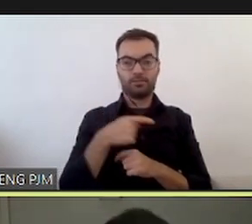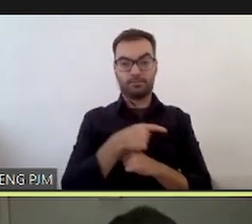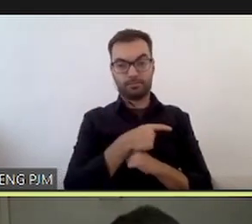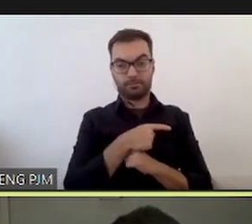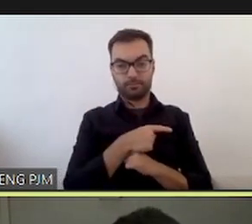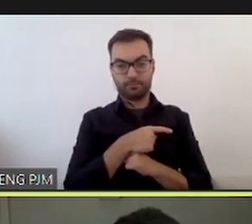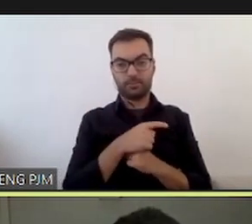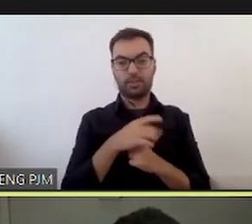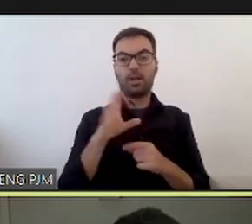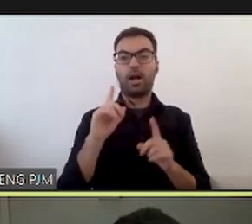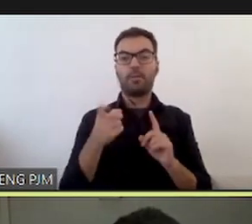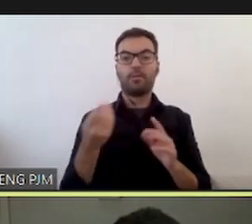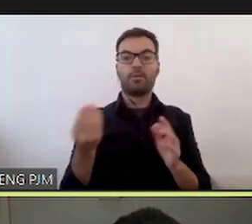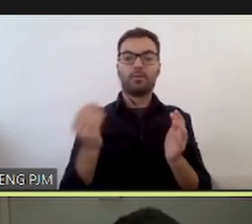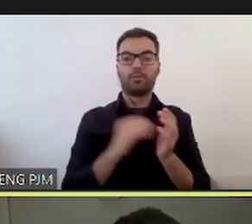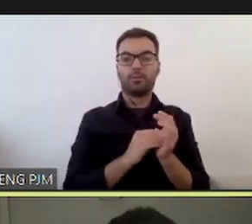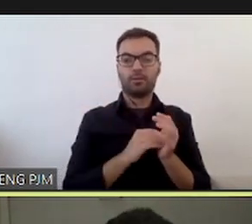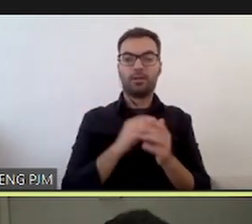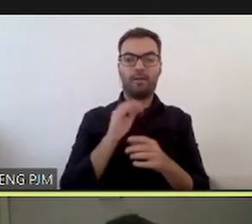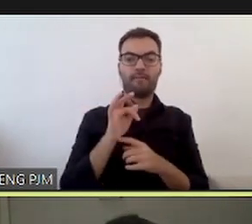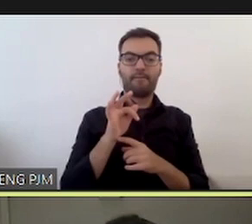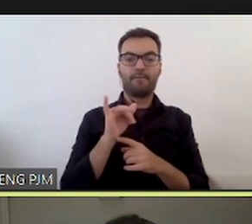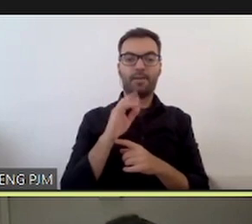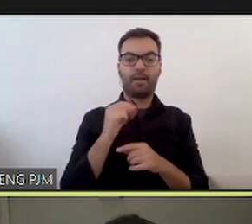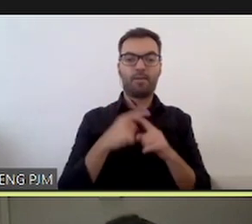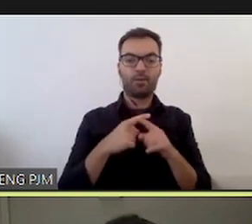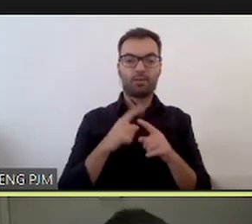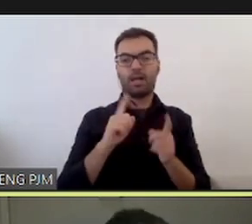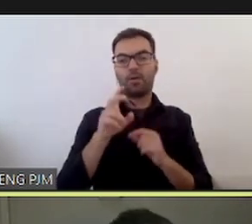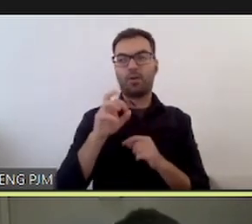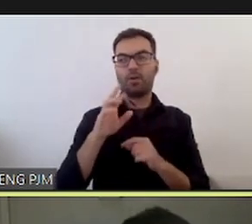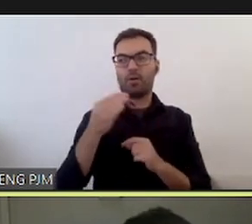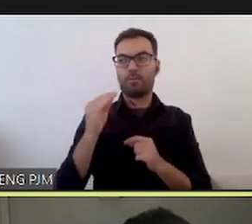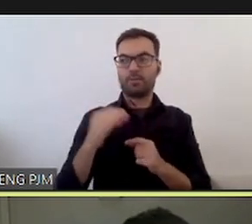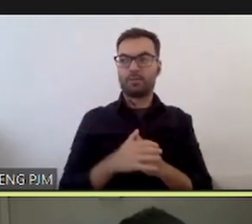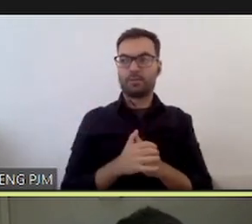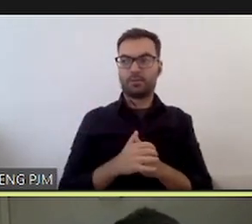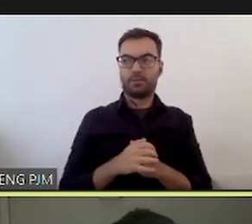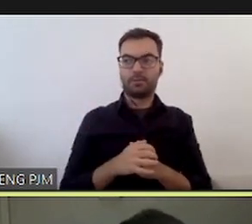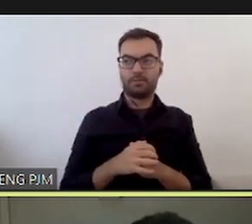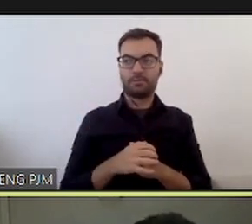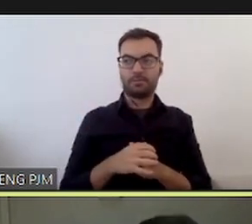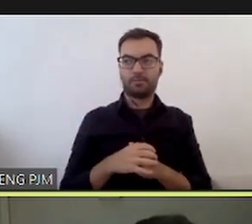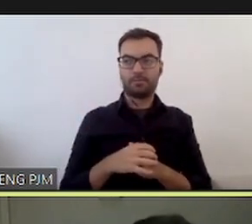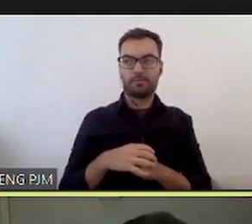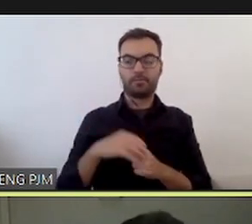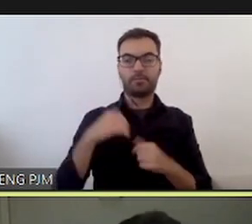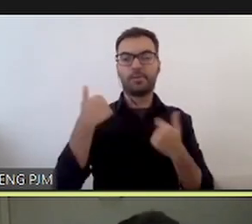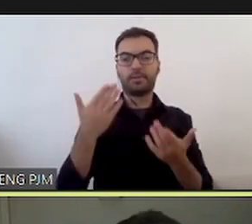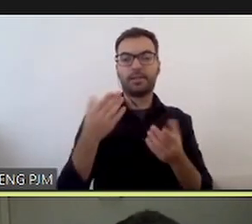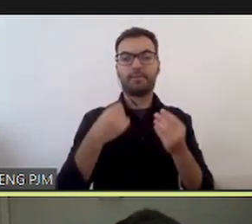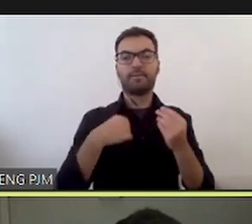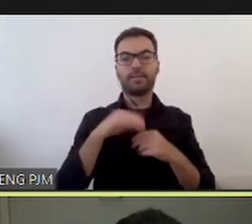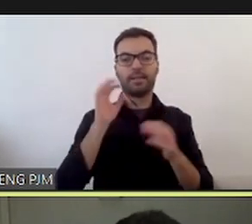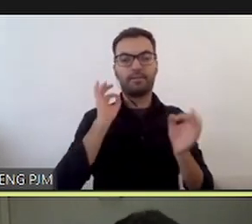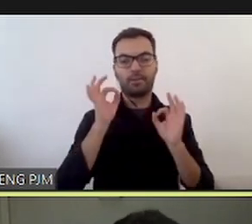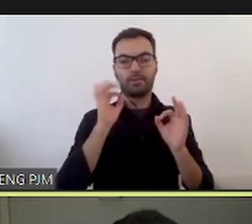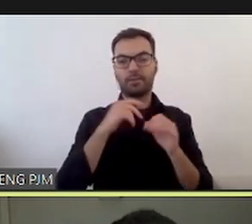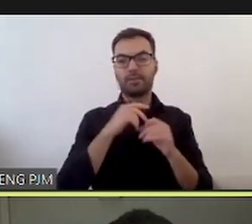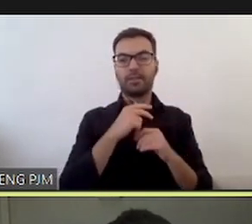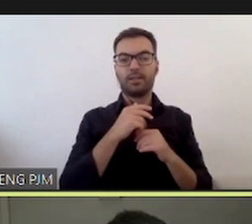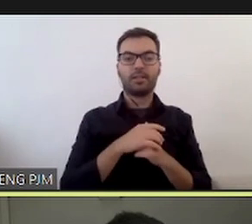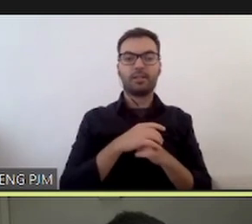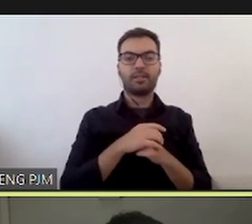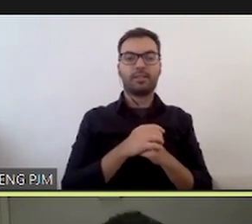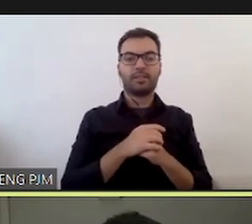install either on the Firefox or the Chrome. And they're giving you a little bit information about the landmarks